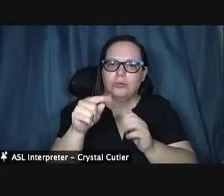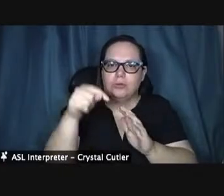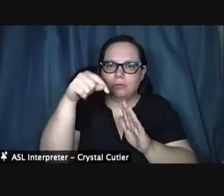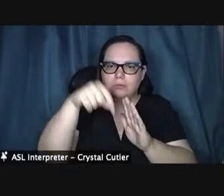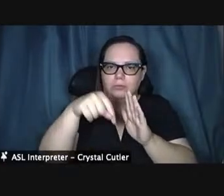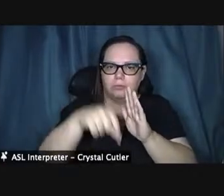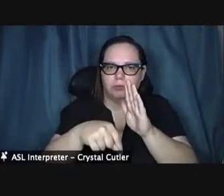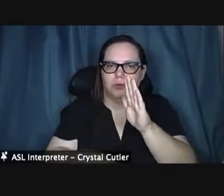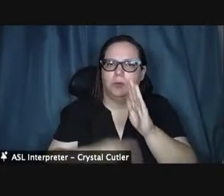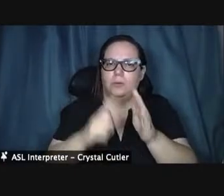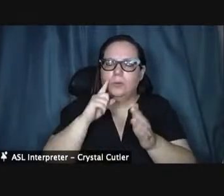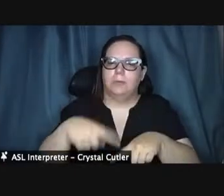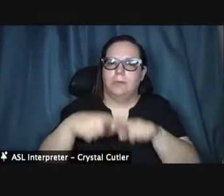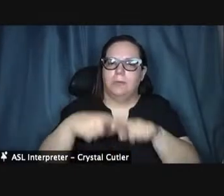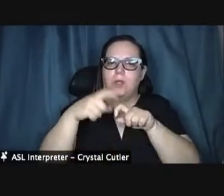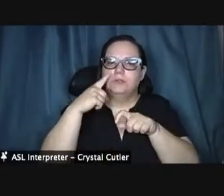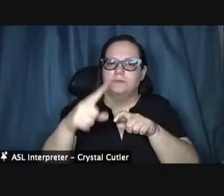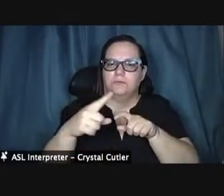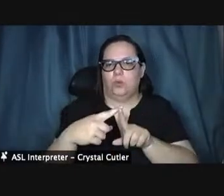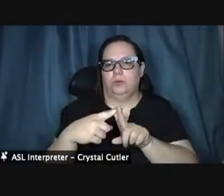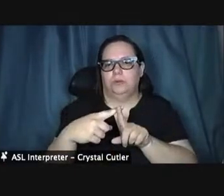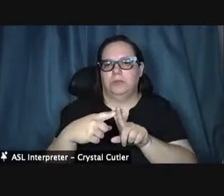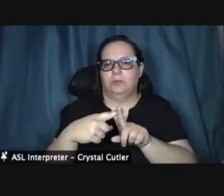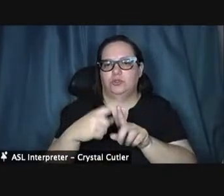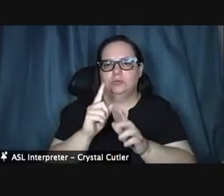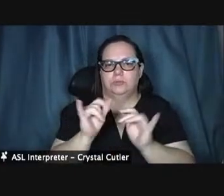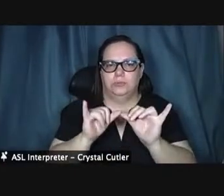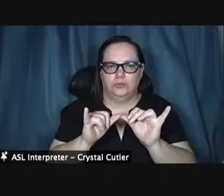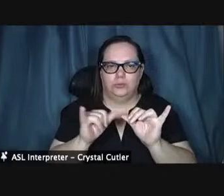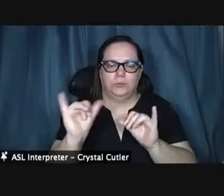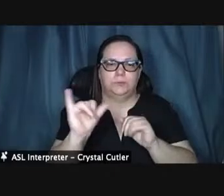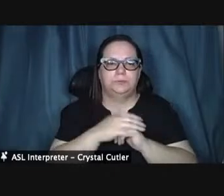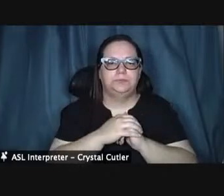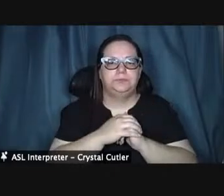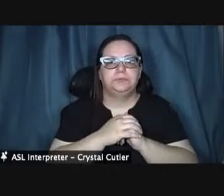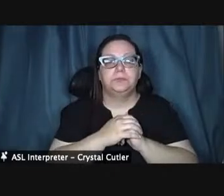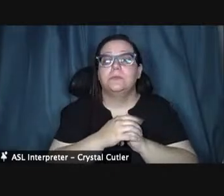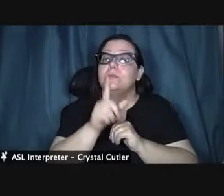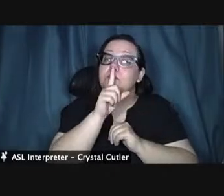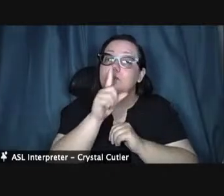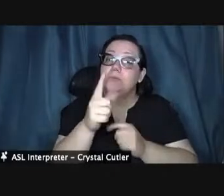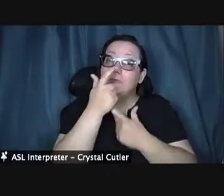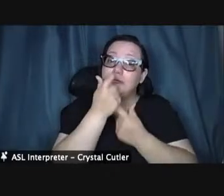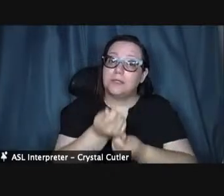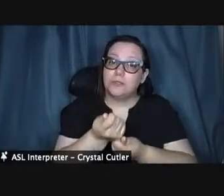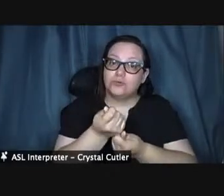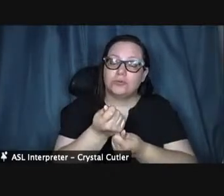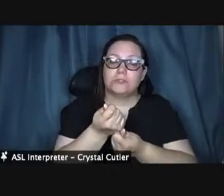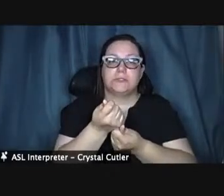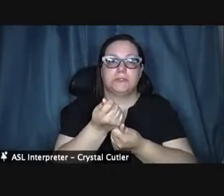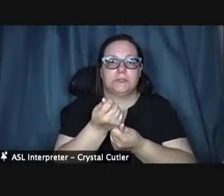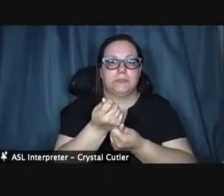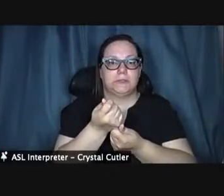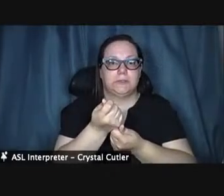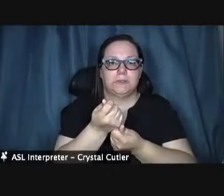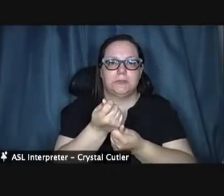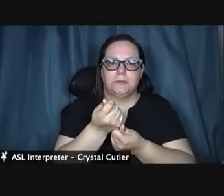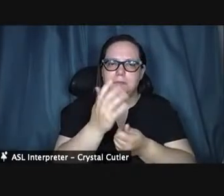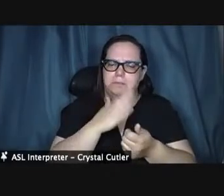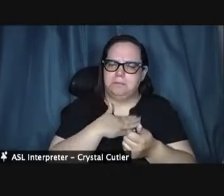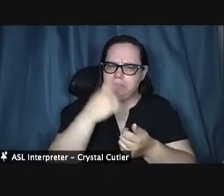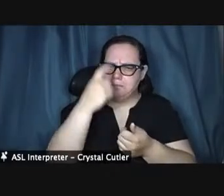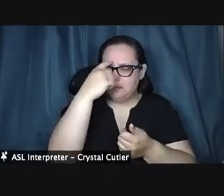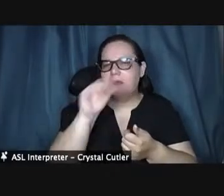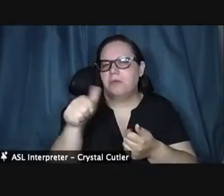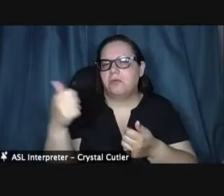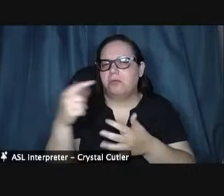temperature measurement. What's really interesting about this observation, in my mind, amongst other things, is that we get to